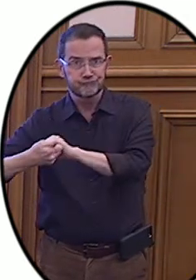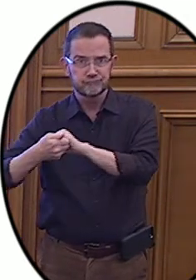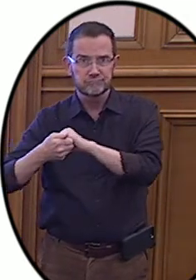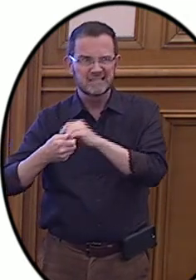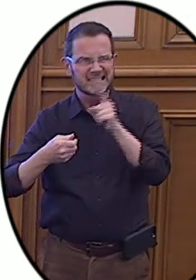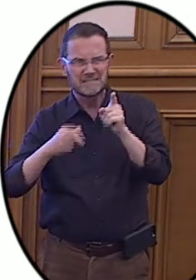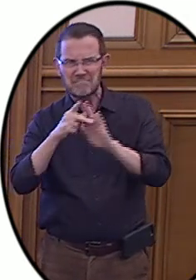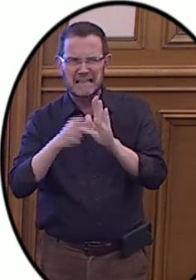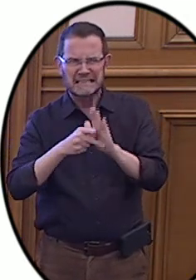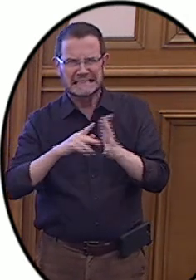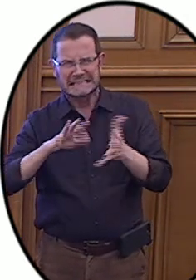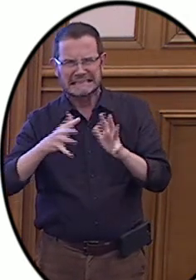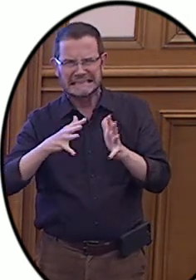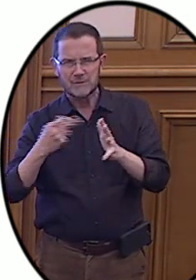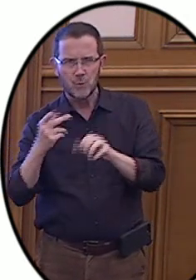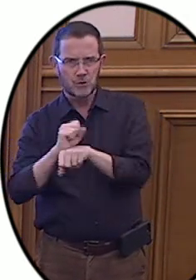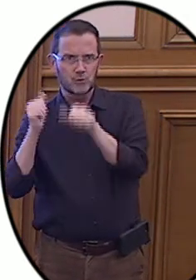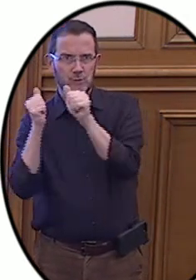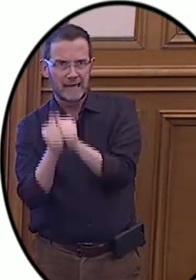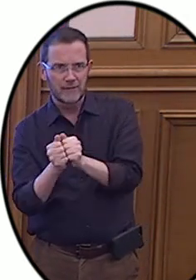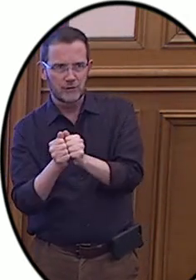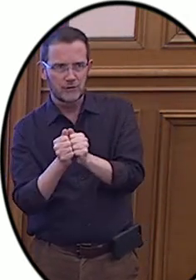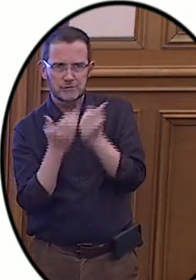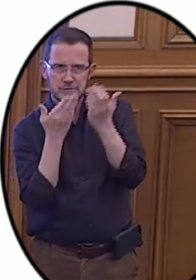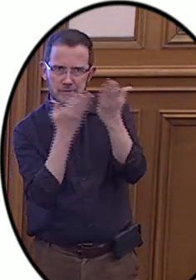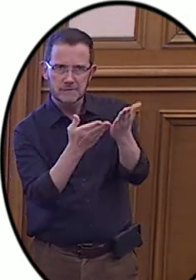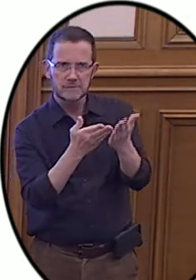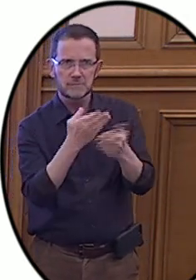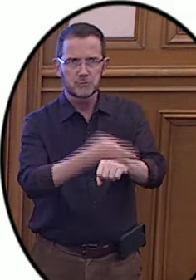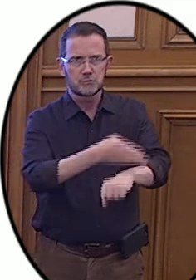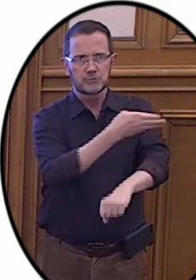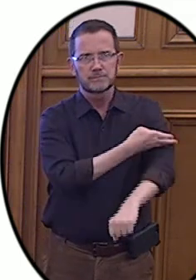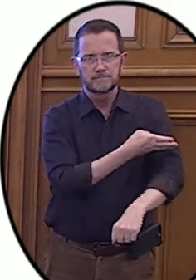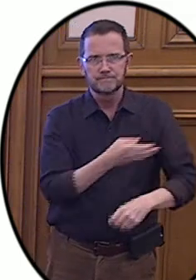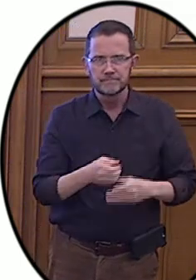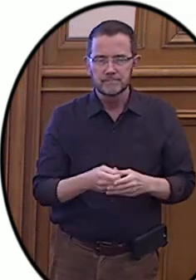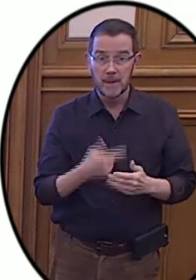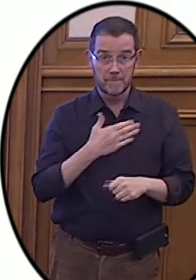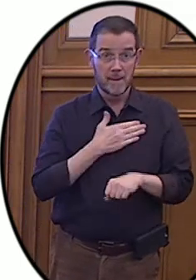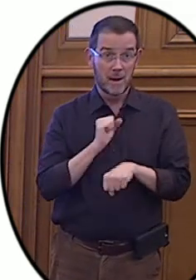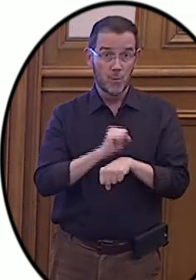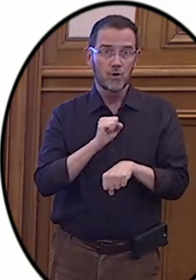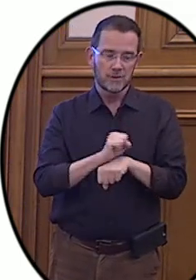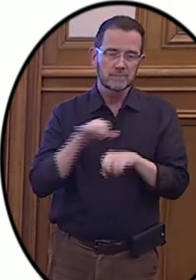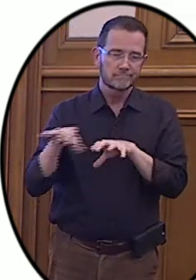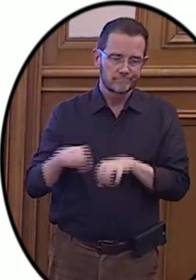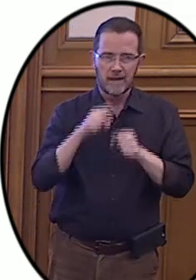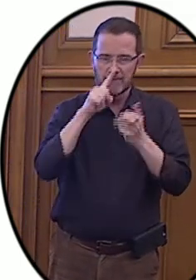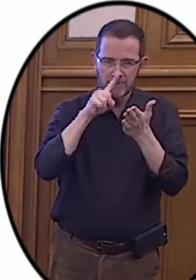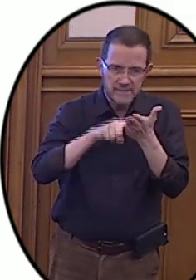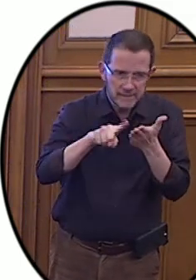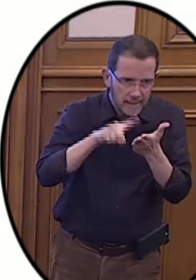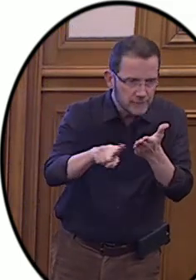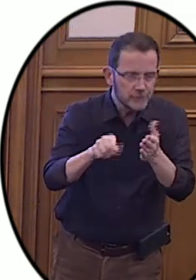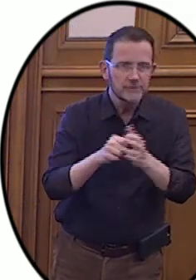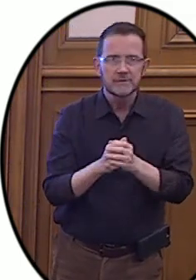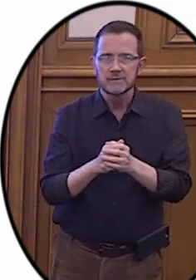policies. As I mentioned in my role, we do investigation and mediation